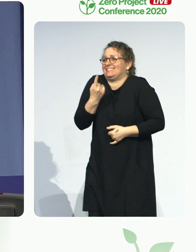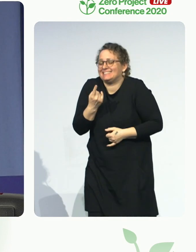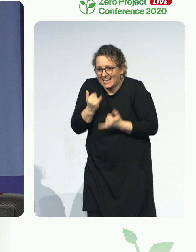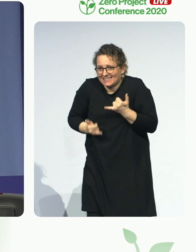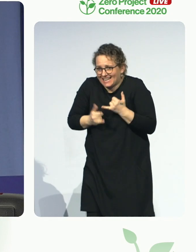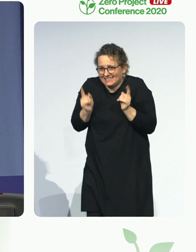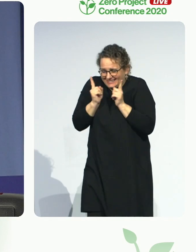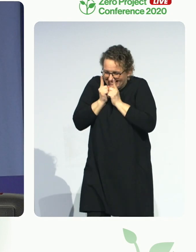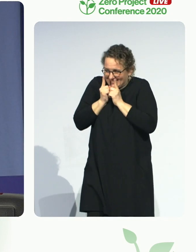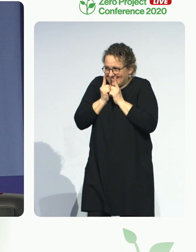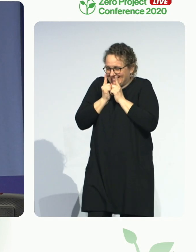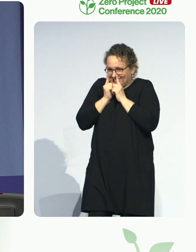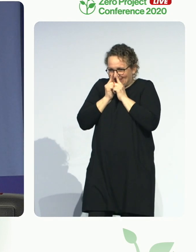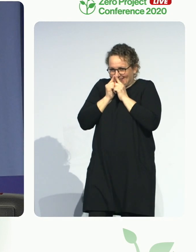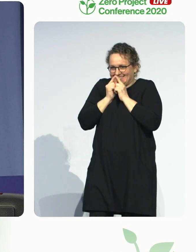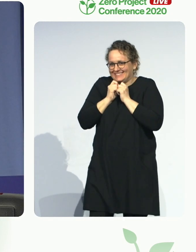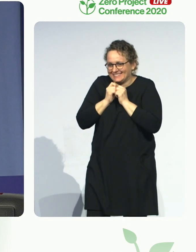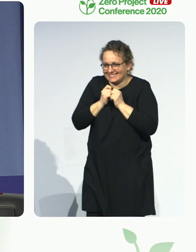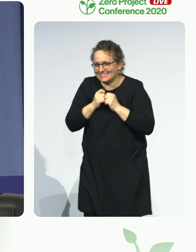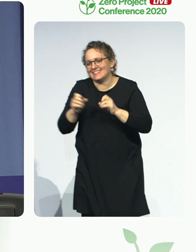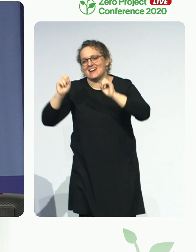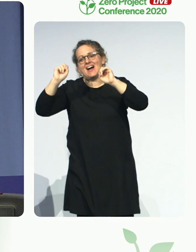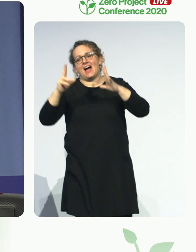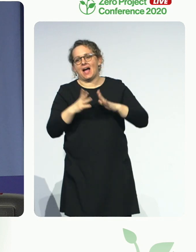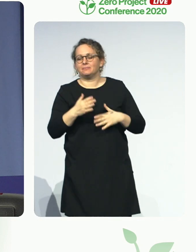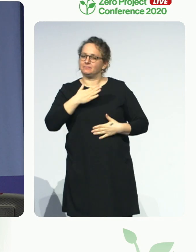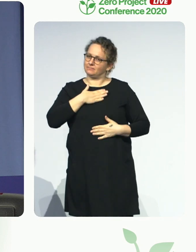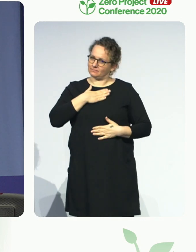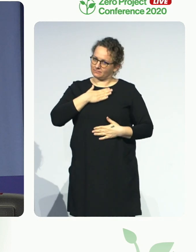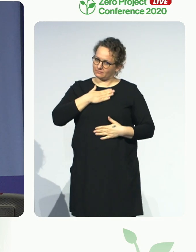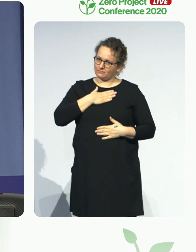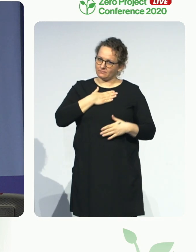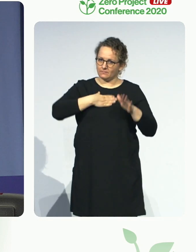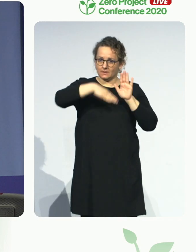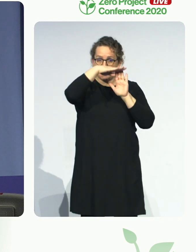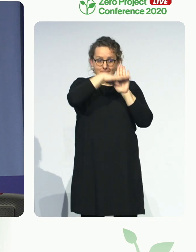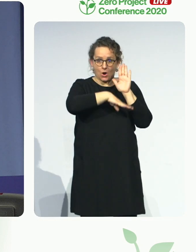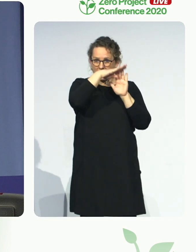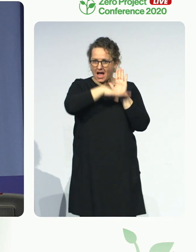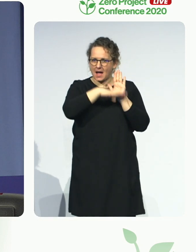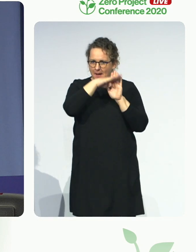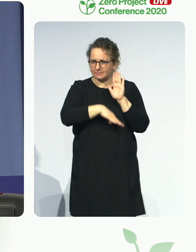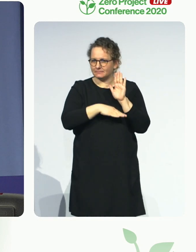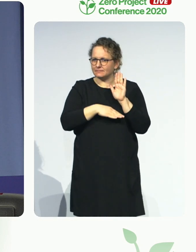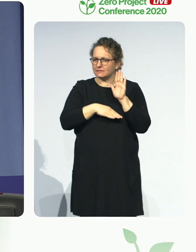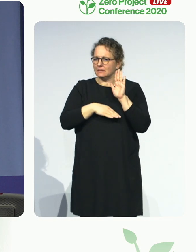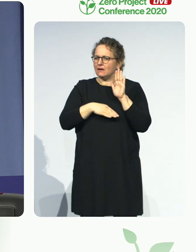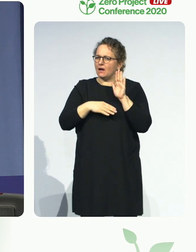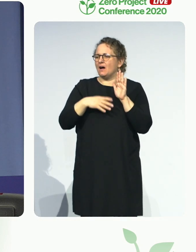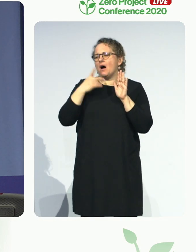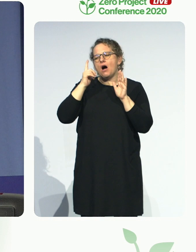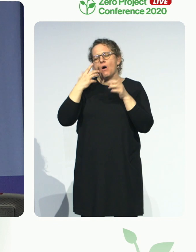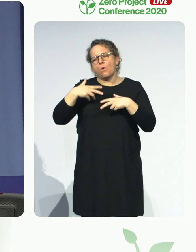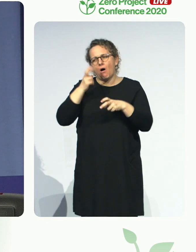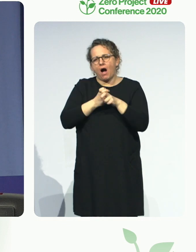I think in our program, the most difficult part is to change the policy of the government or the Education